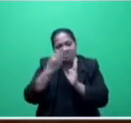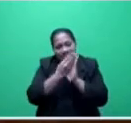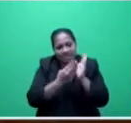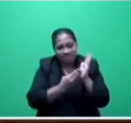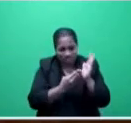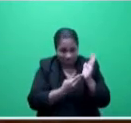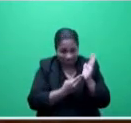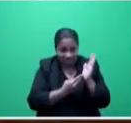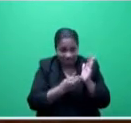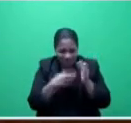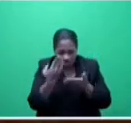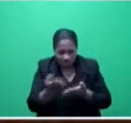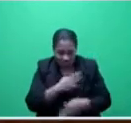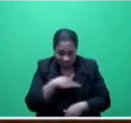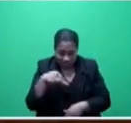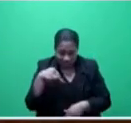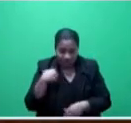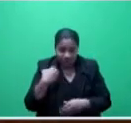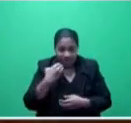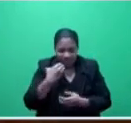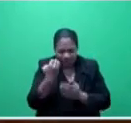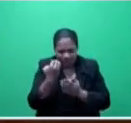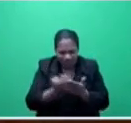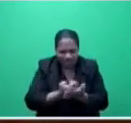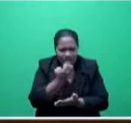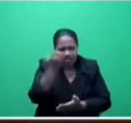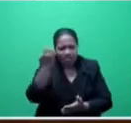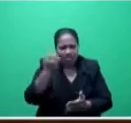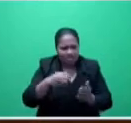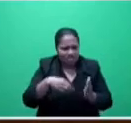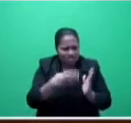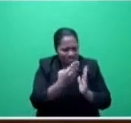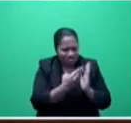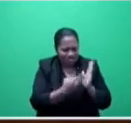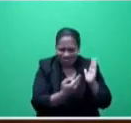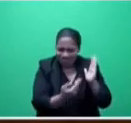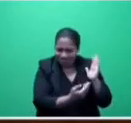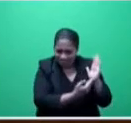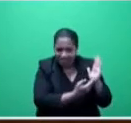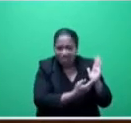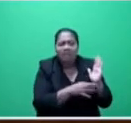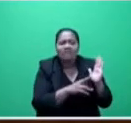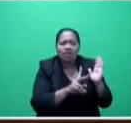the Honorable Minister for Economy, Civil Aviation and Telecommunication for the next